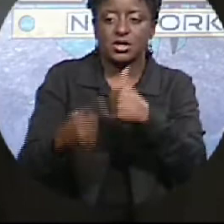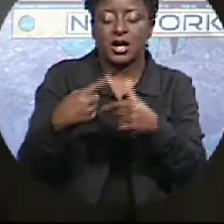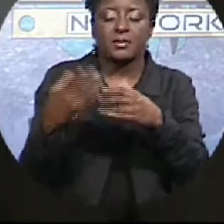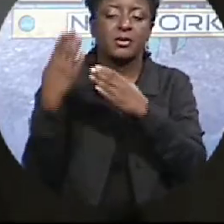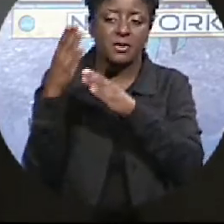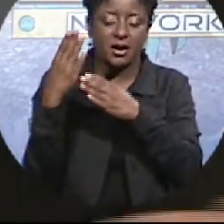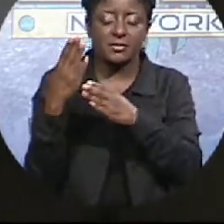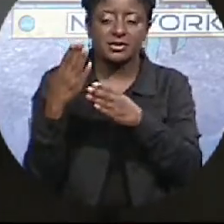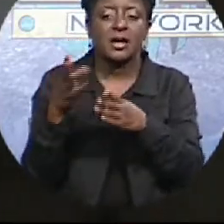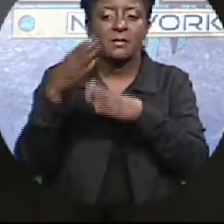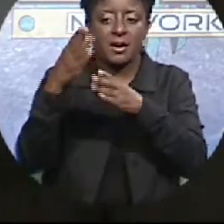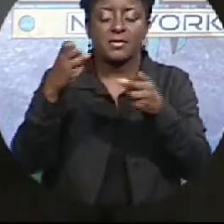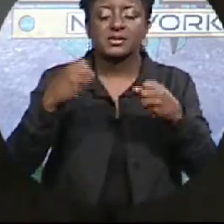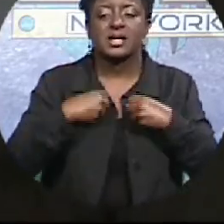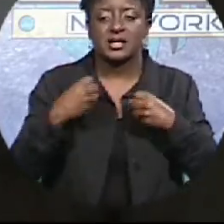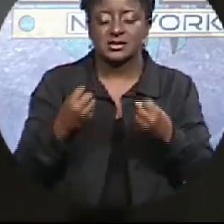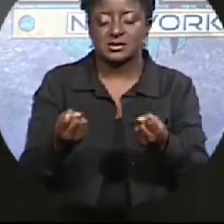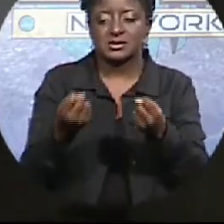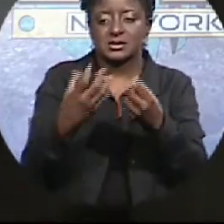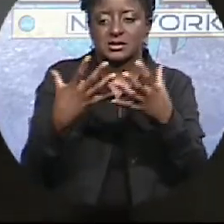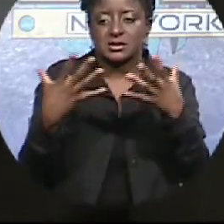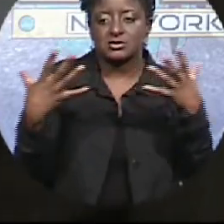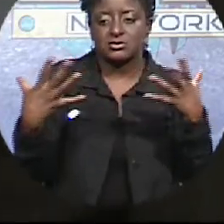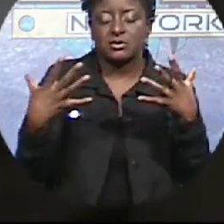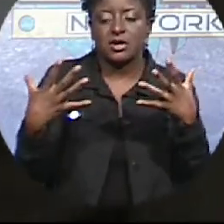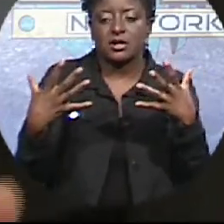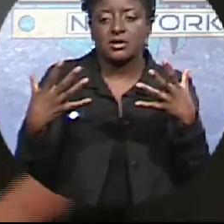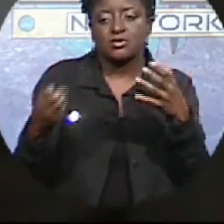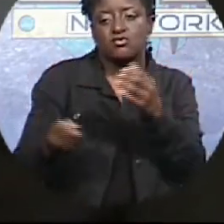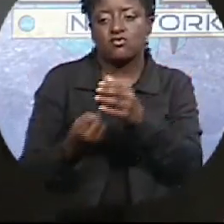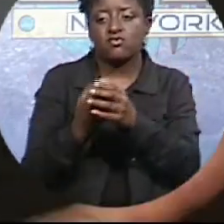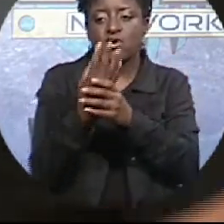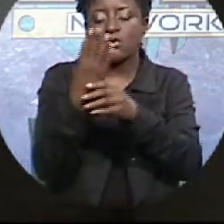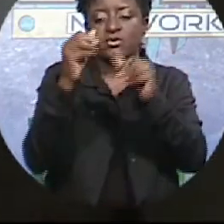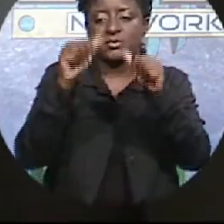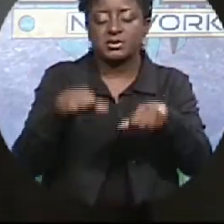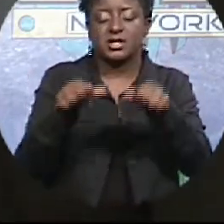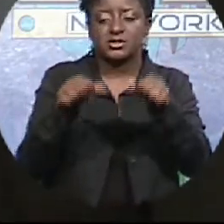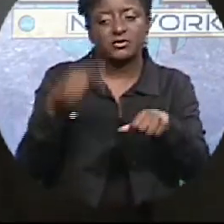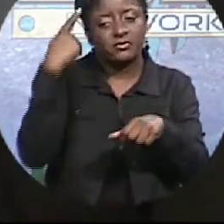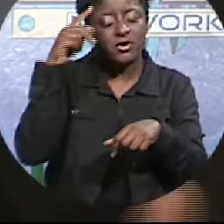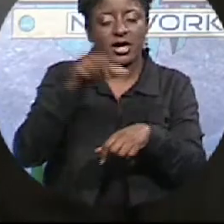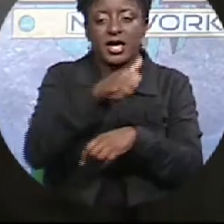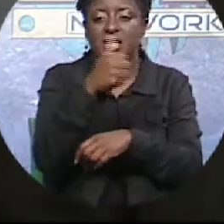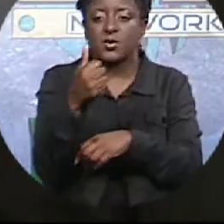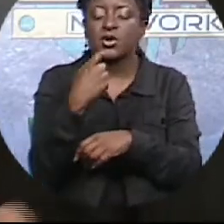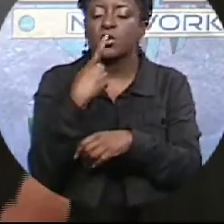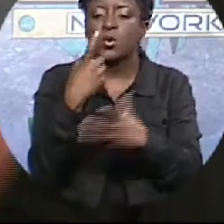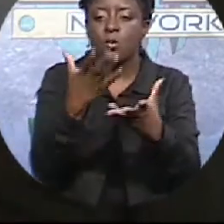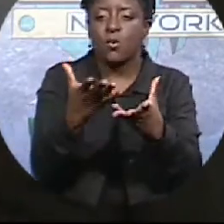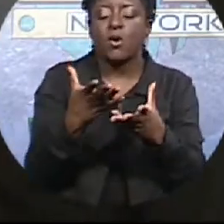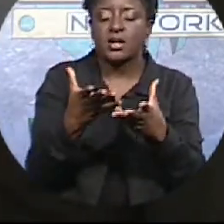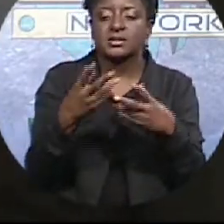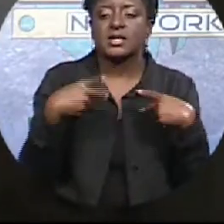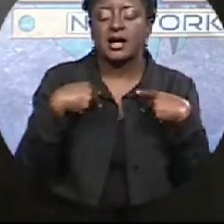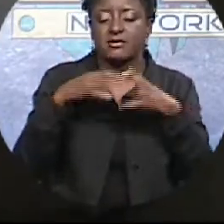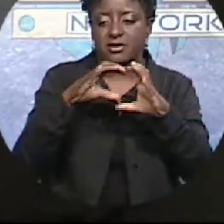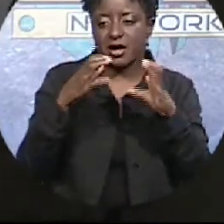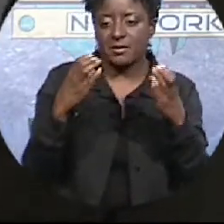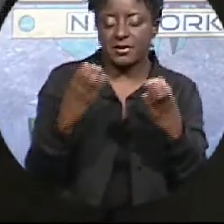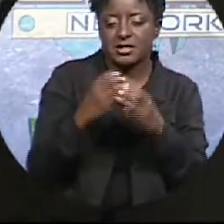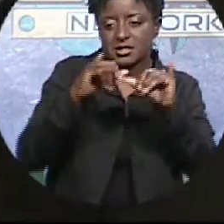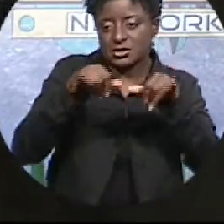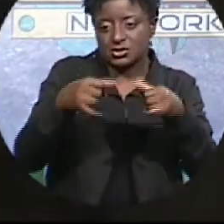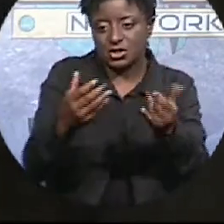such incredible growth potential. It has growth potential for anybody who wants to have a company that's just